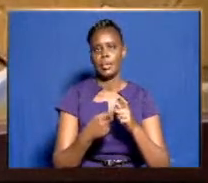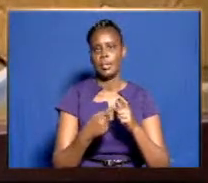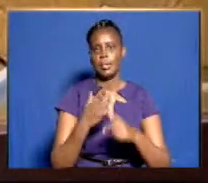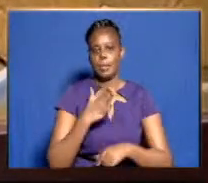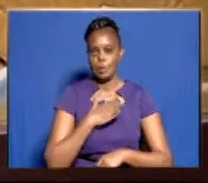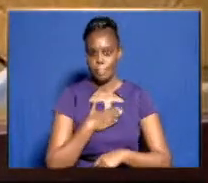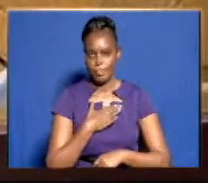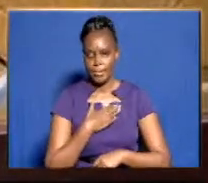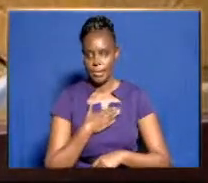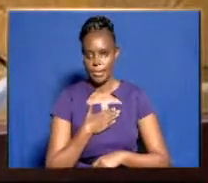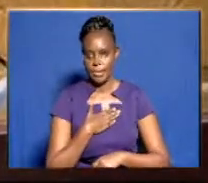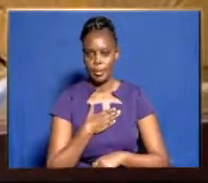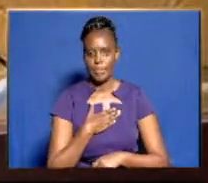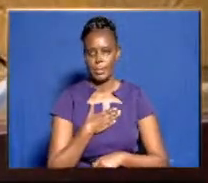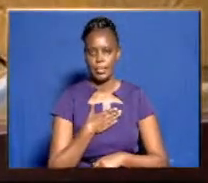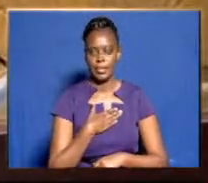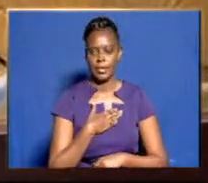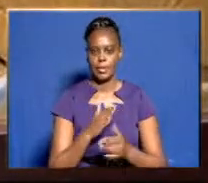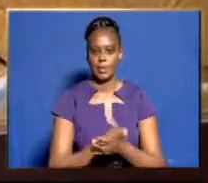am,